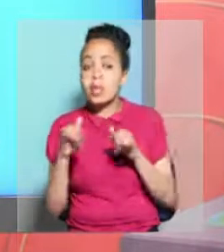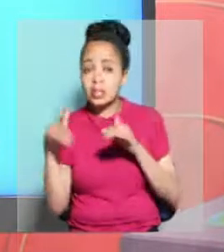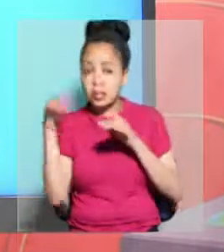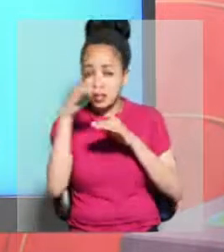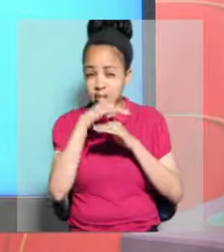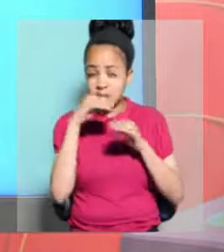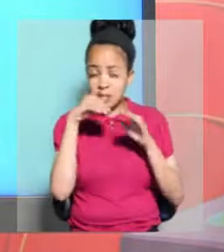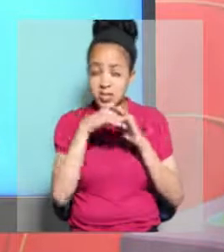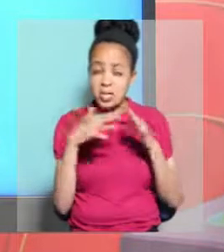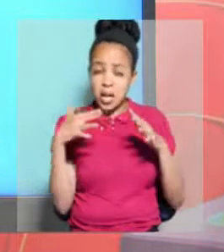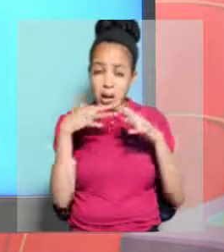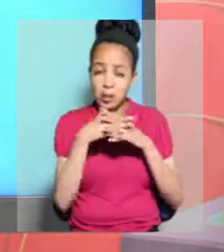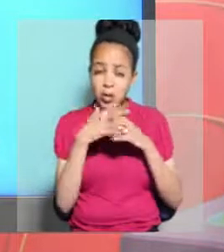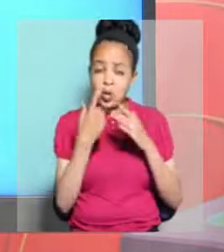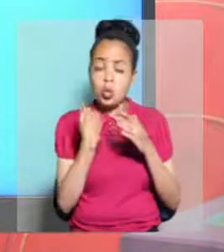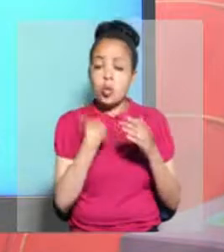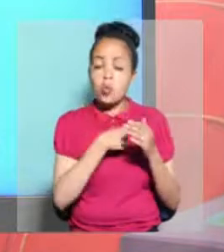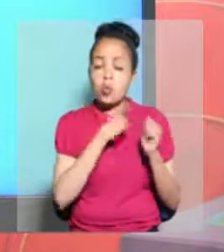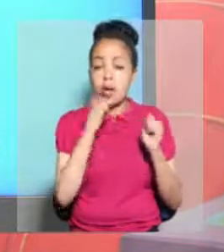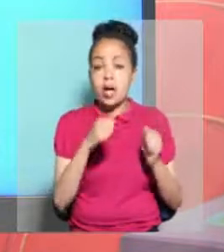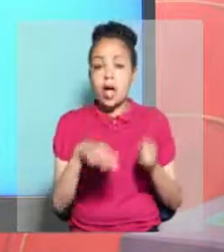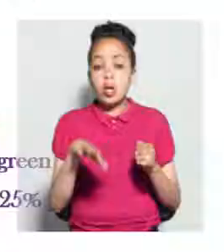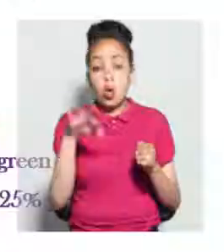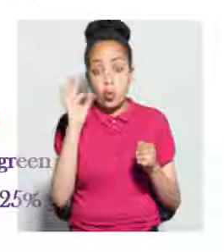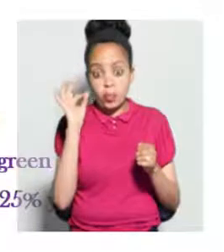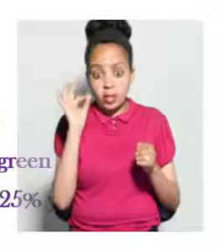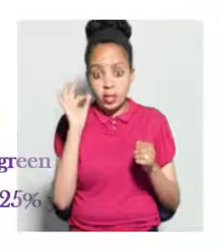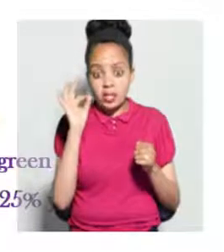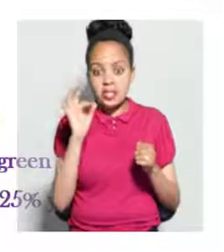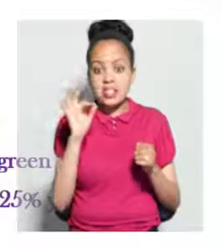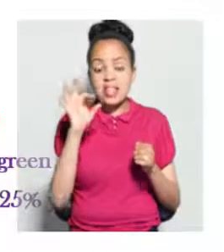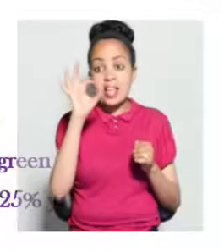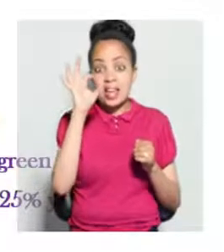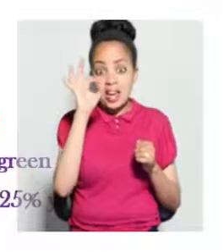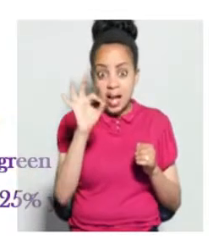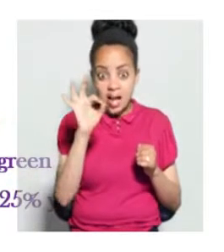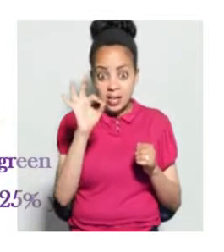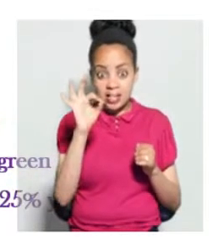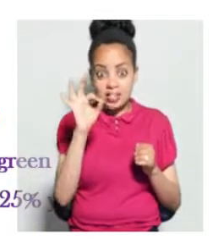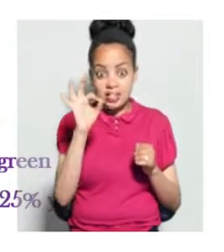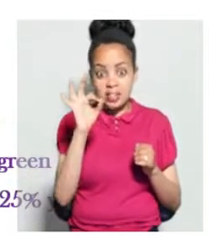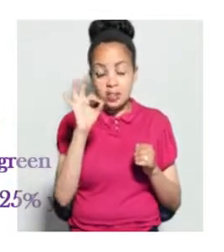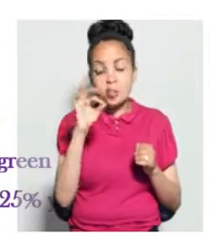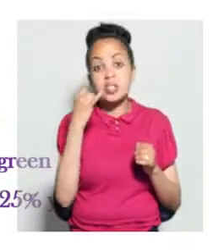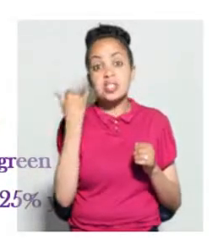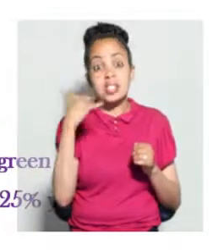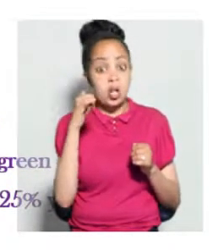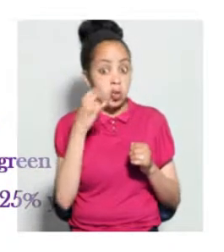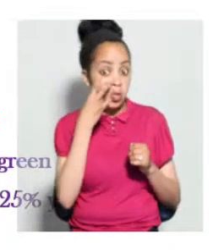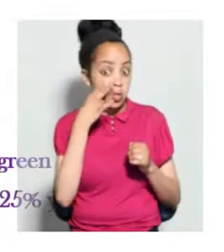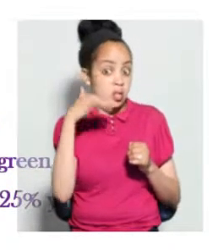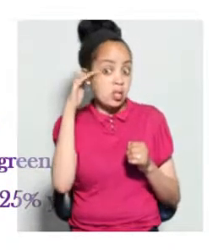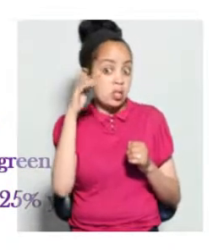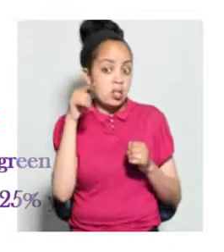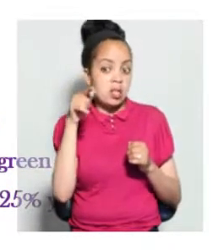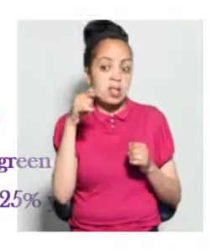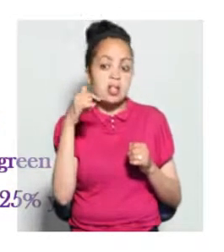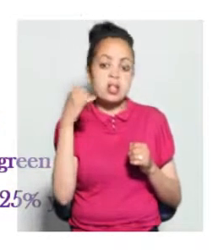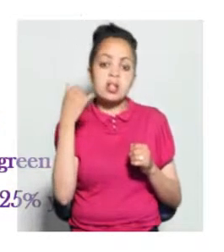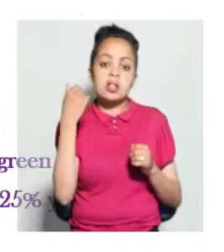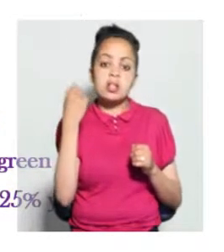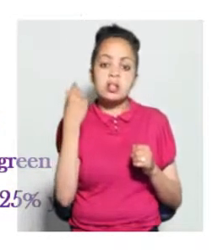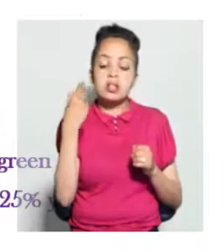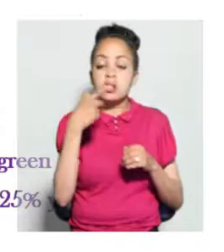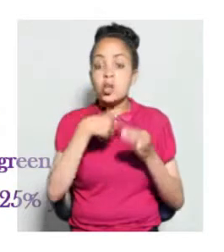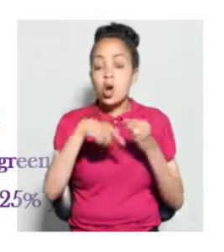a dihybrid cross, we can obtain 9, which is round yellow. This one, which is round